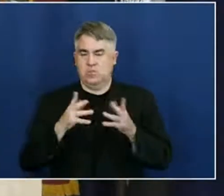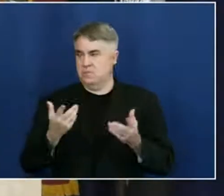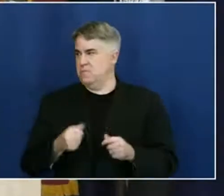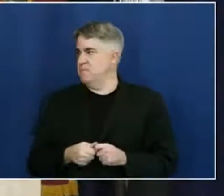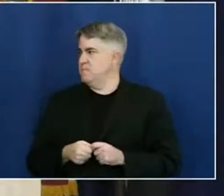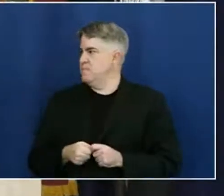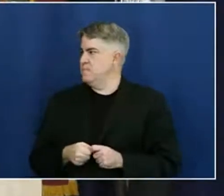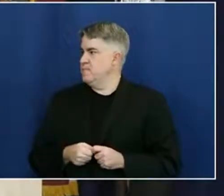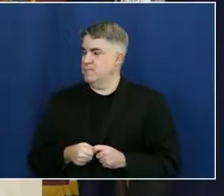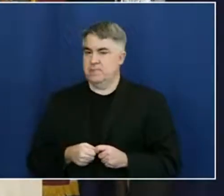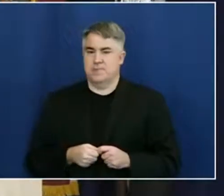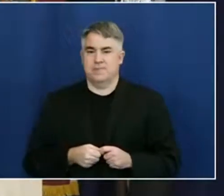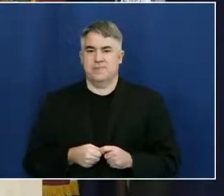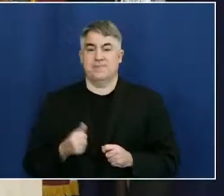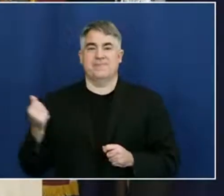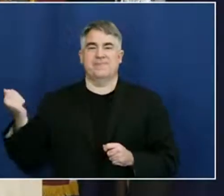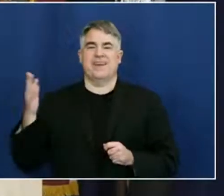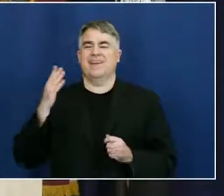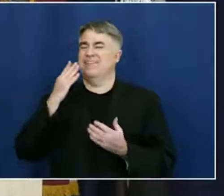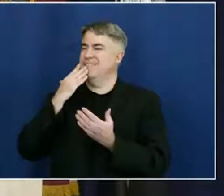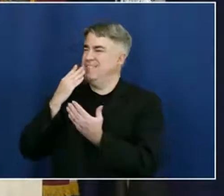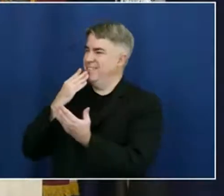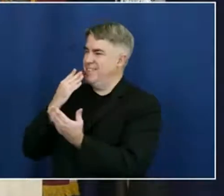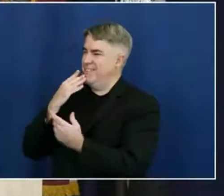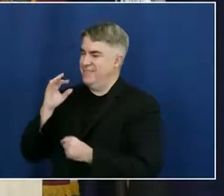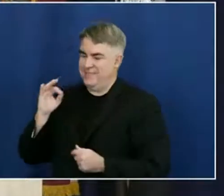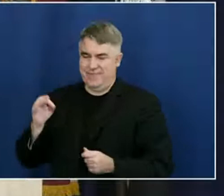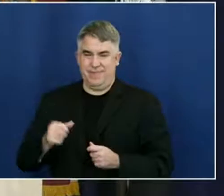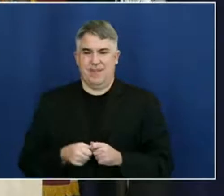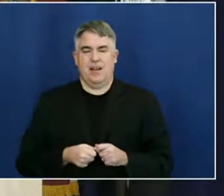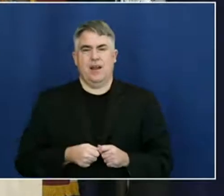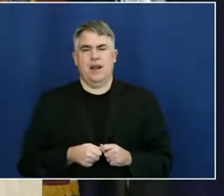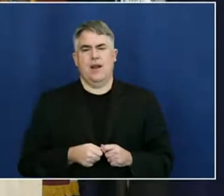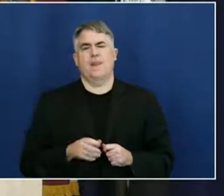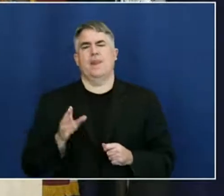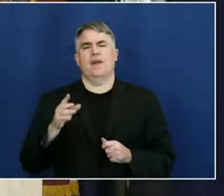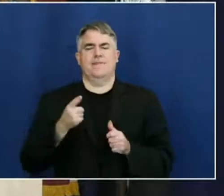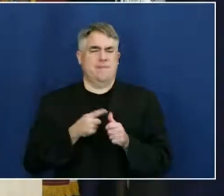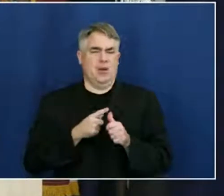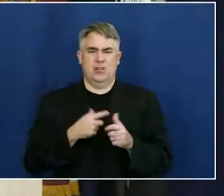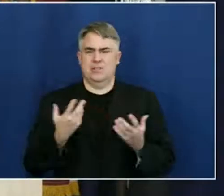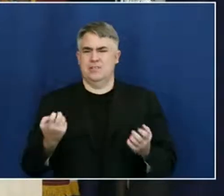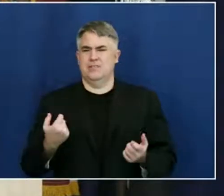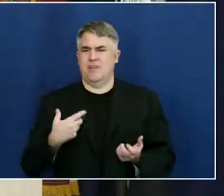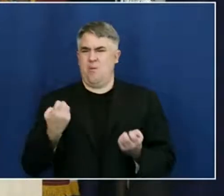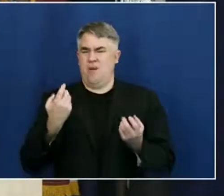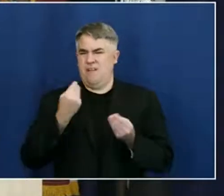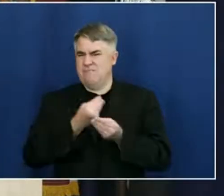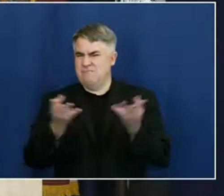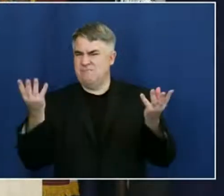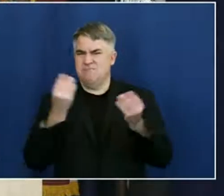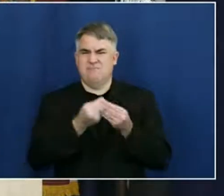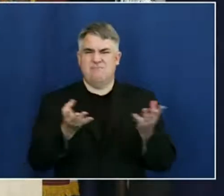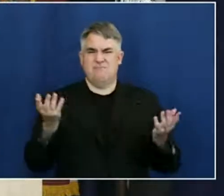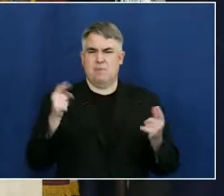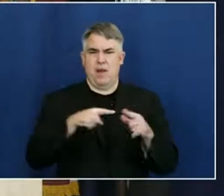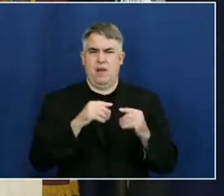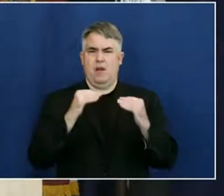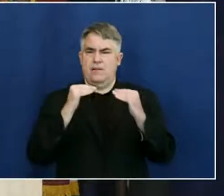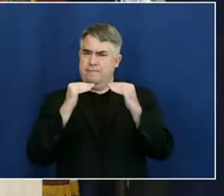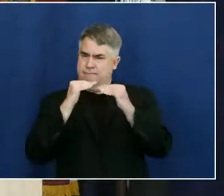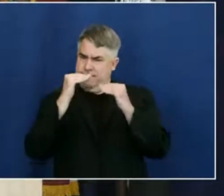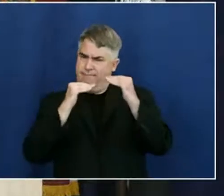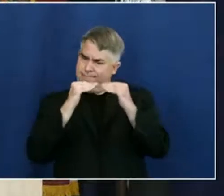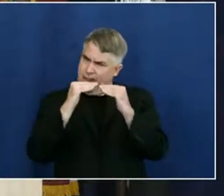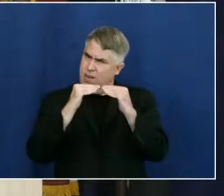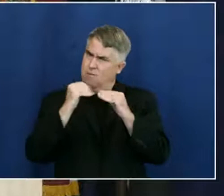Thank you, Chair Fletcher. So I really wanted to take this time to address some of the concerns regarding the equitable distribution of the vaccines, especially in communities